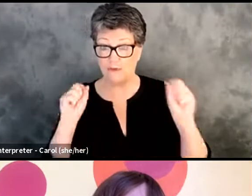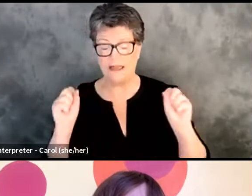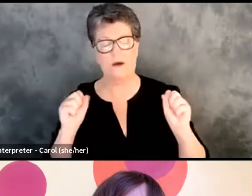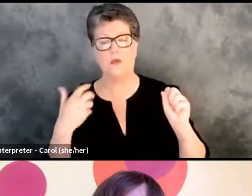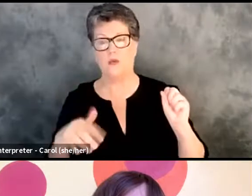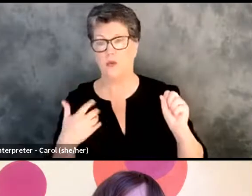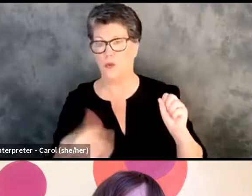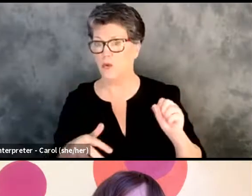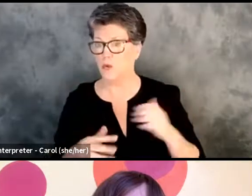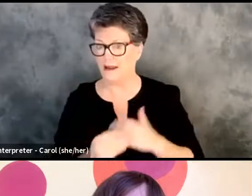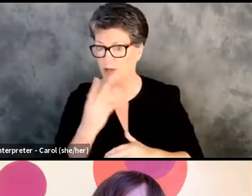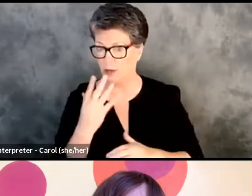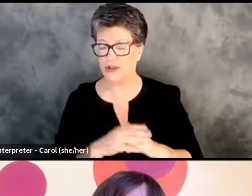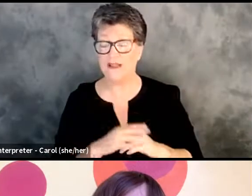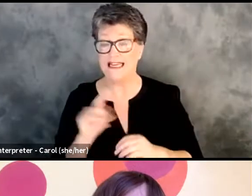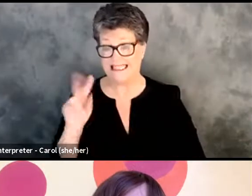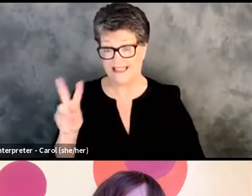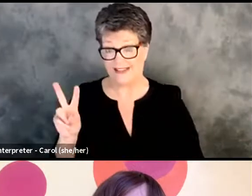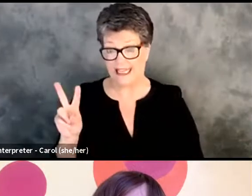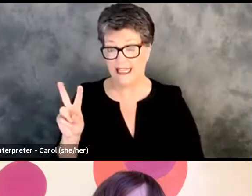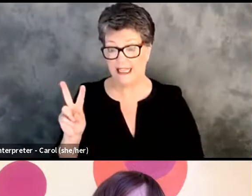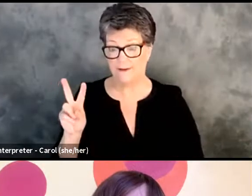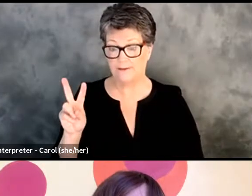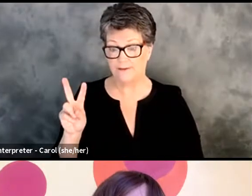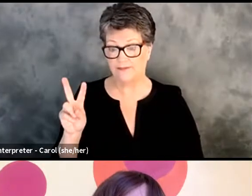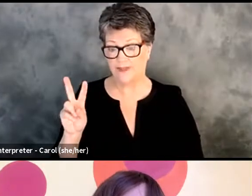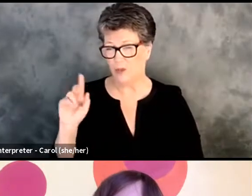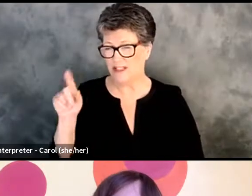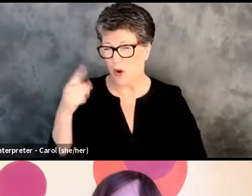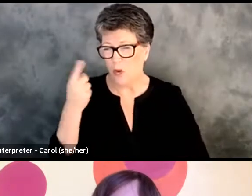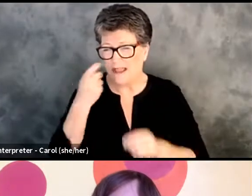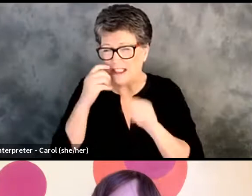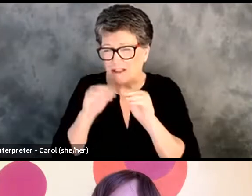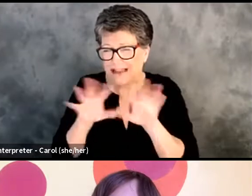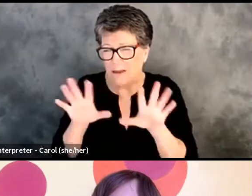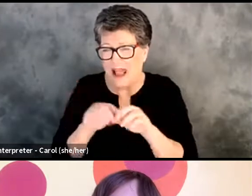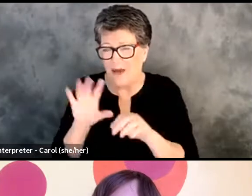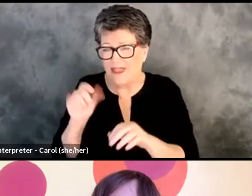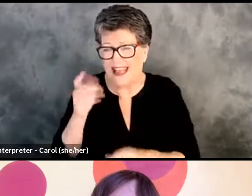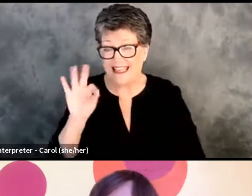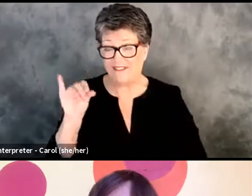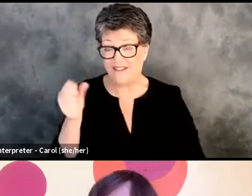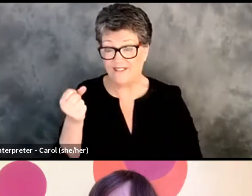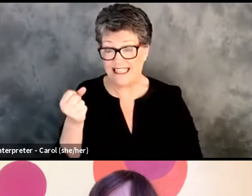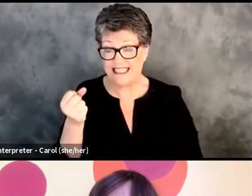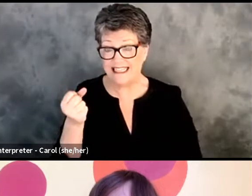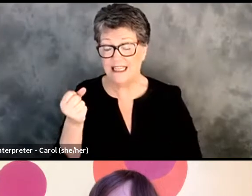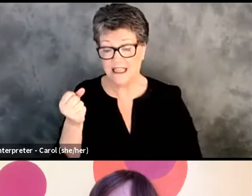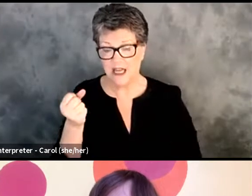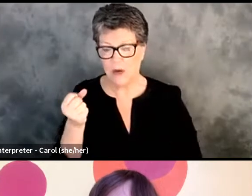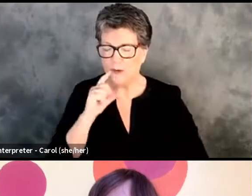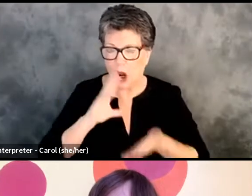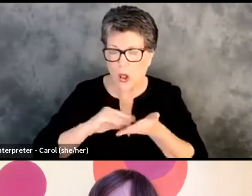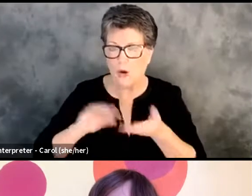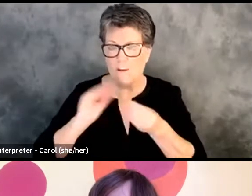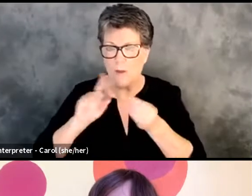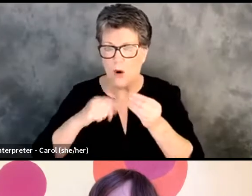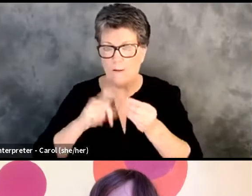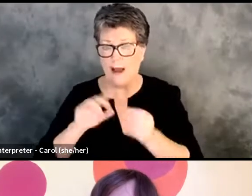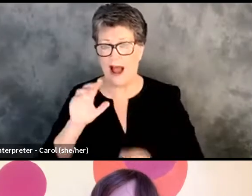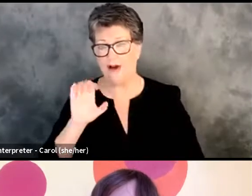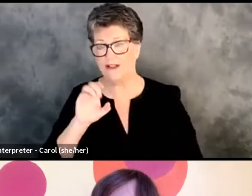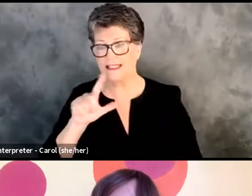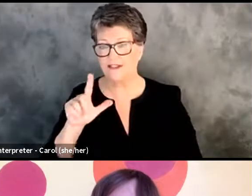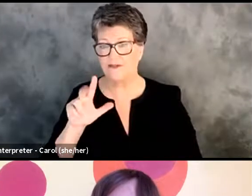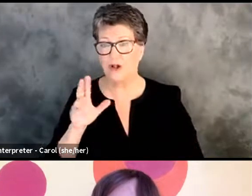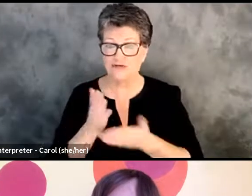Television was really only coming out in the 50s, so we were beginning to learn more about the civil rights